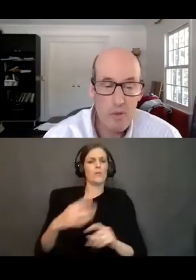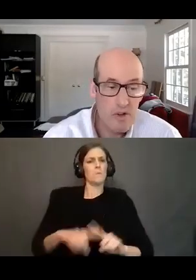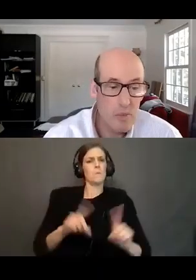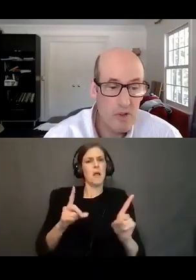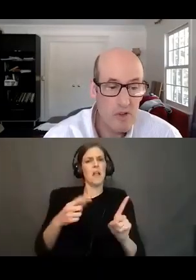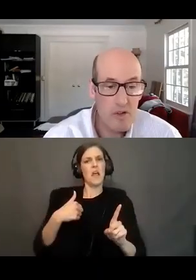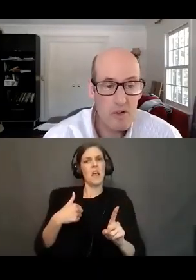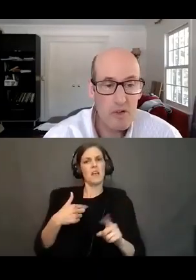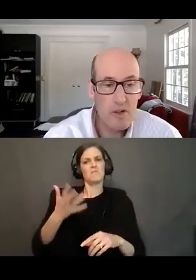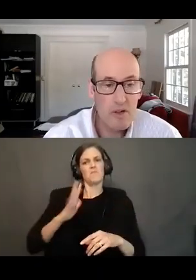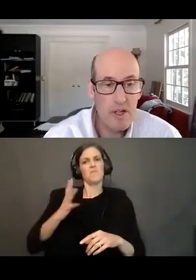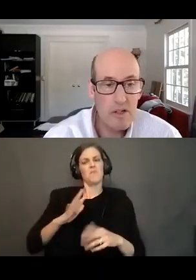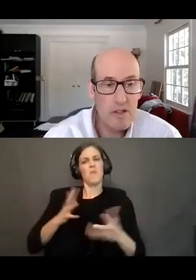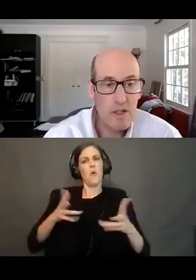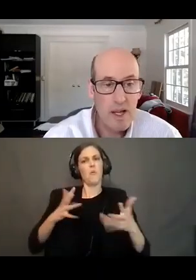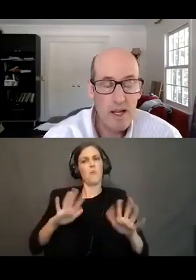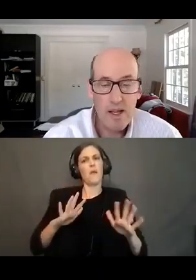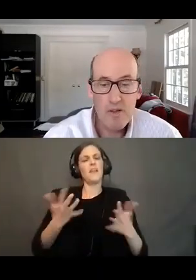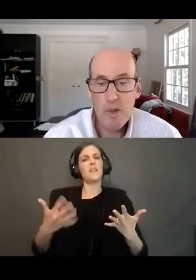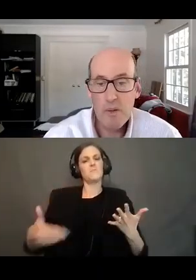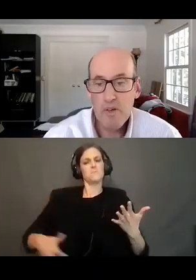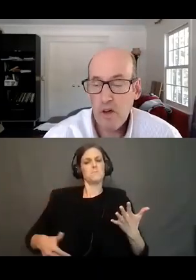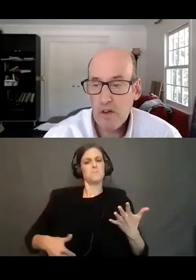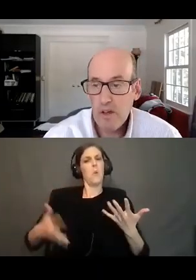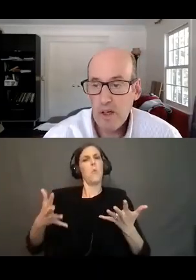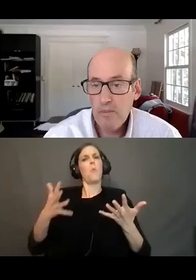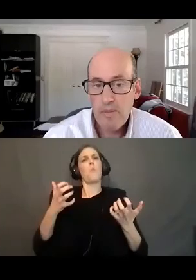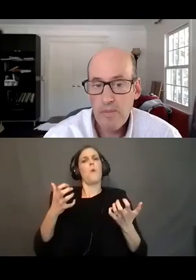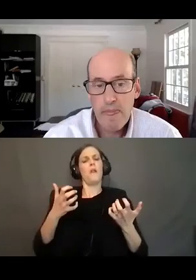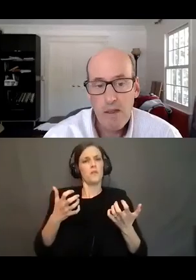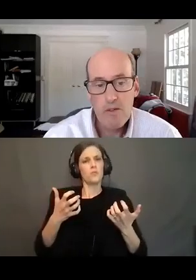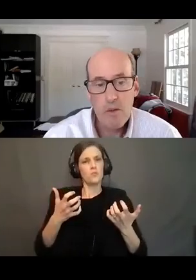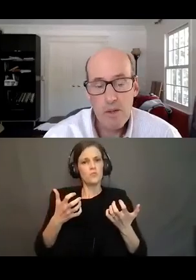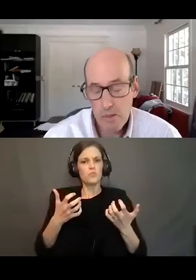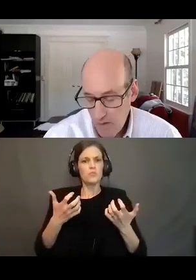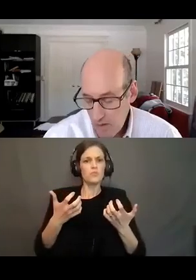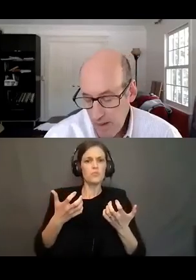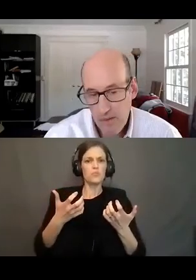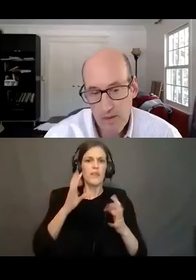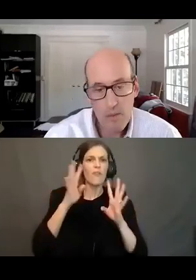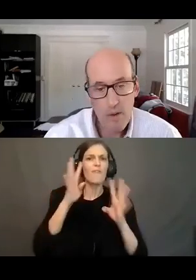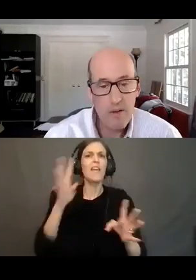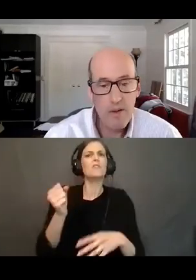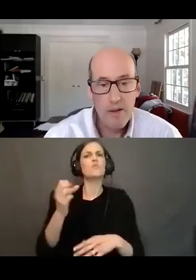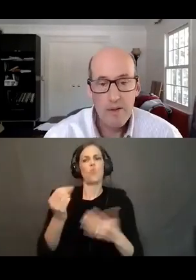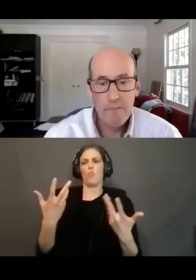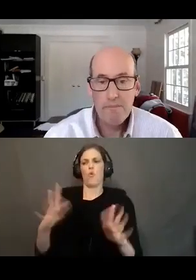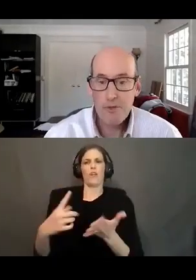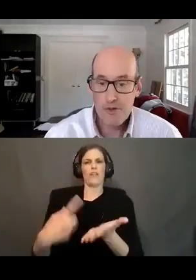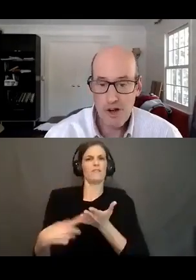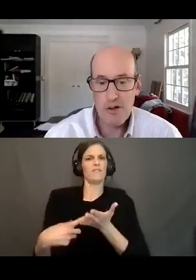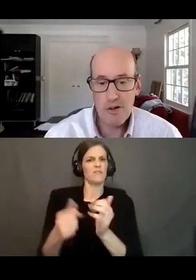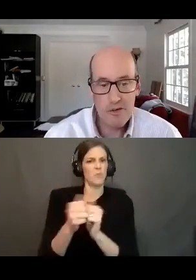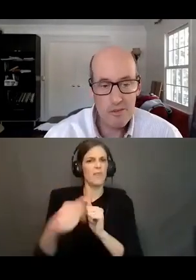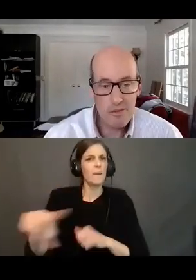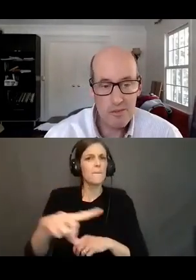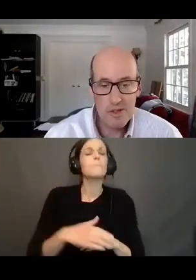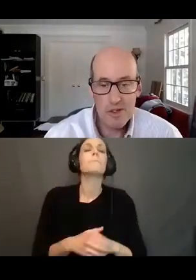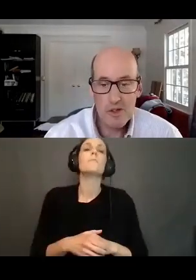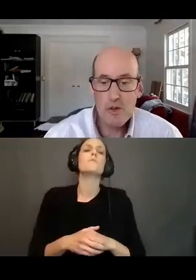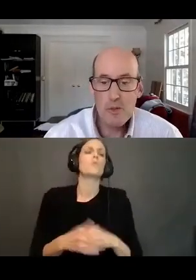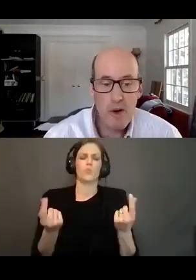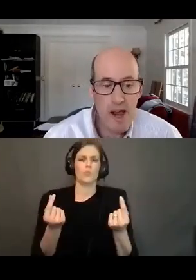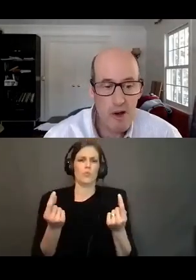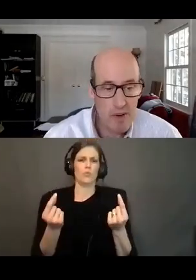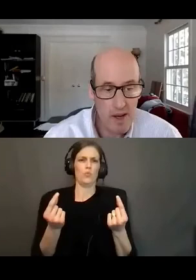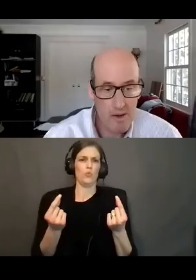had a predisposition or an inclination, and that's what made me talk to them. So what can we do about this? Well, for starters, we should